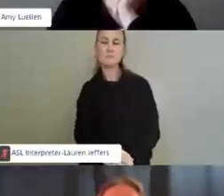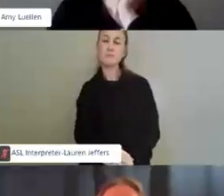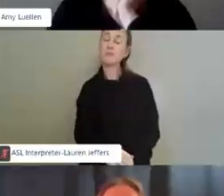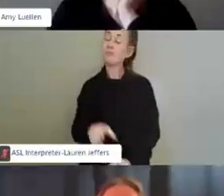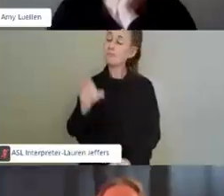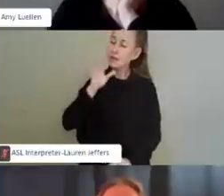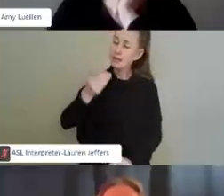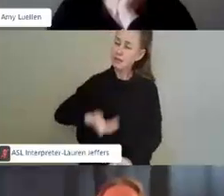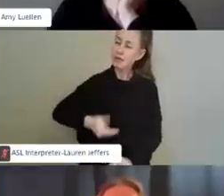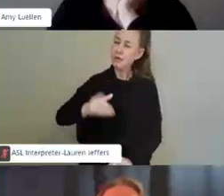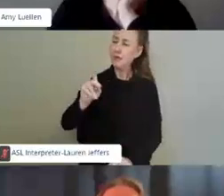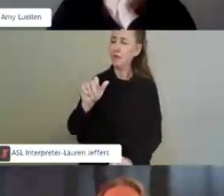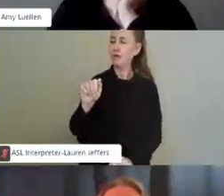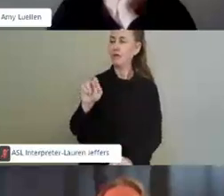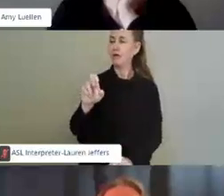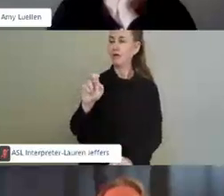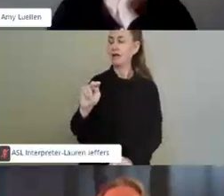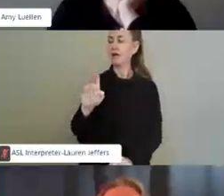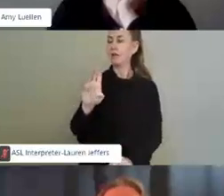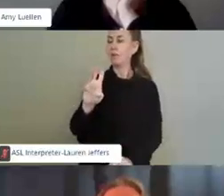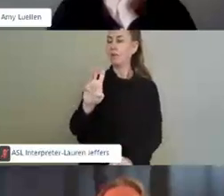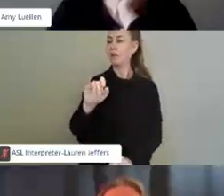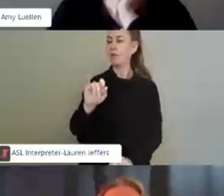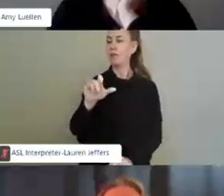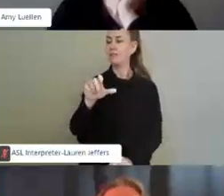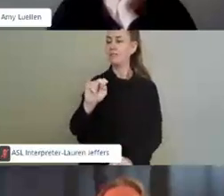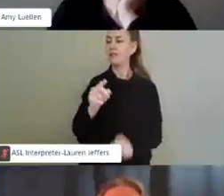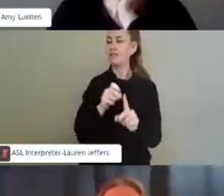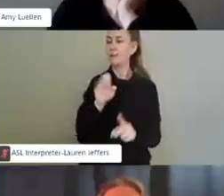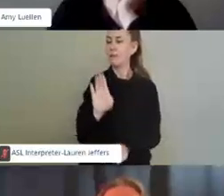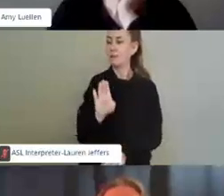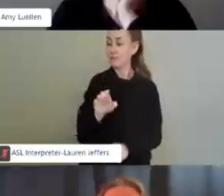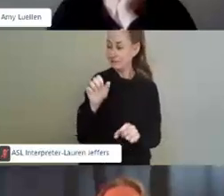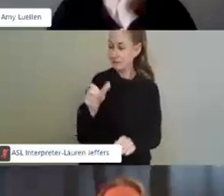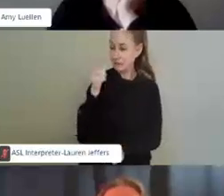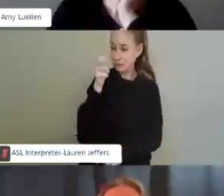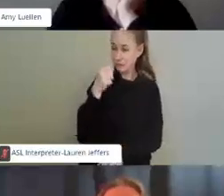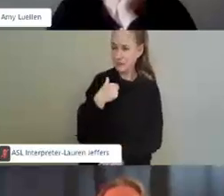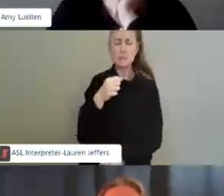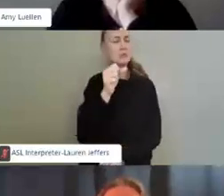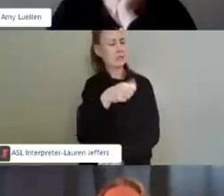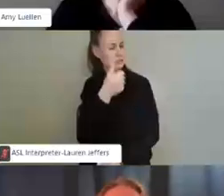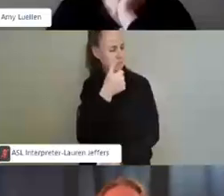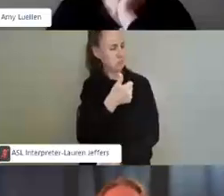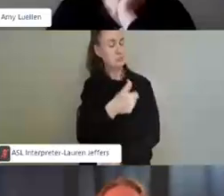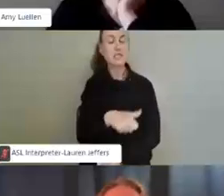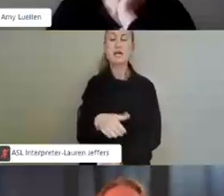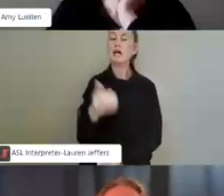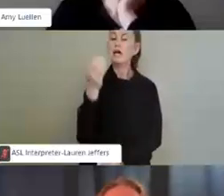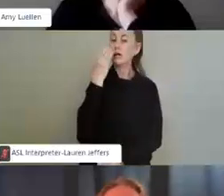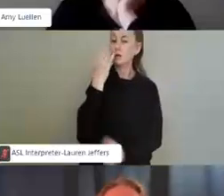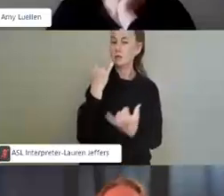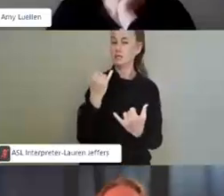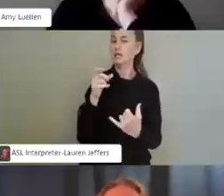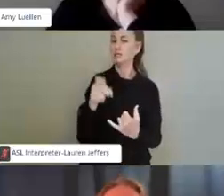Hi, this is Karen Willison from Bloomington. Can you hear me? Yes, you're coming through just fine. Right. So I know that today there's supposed to